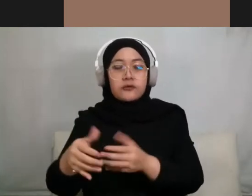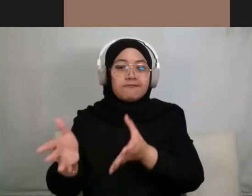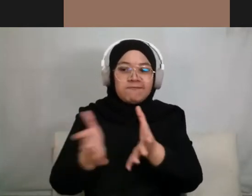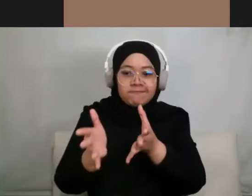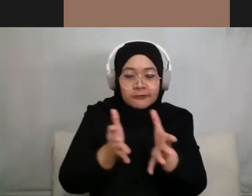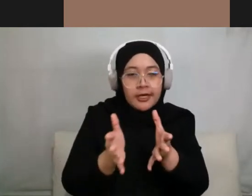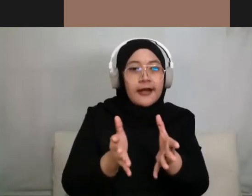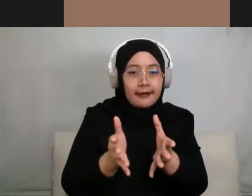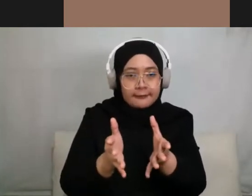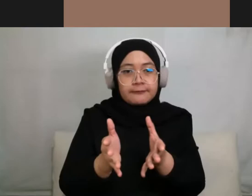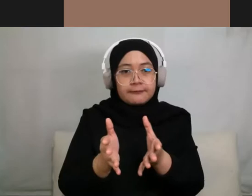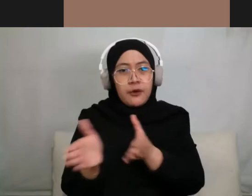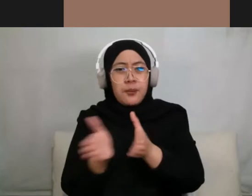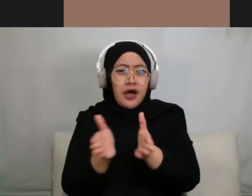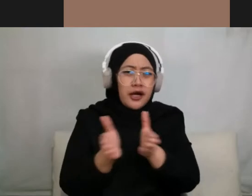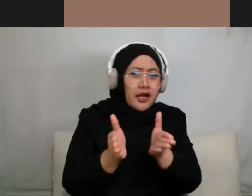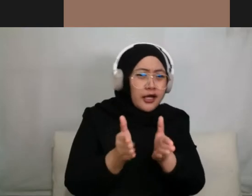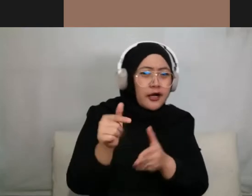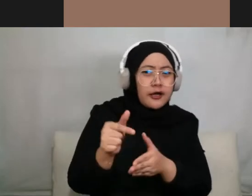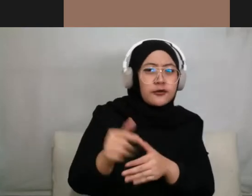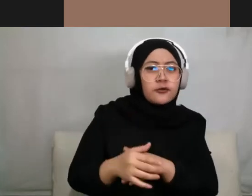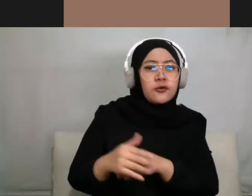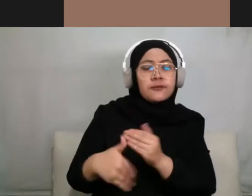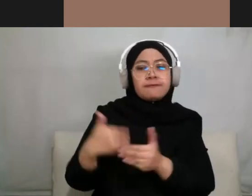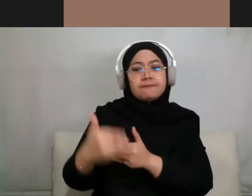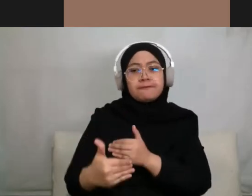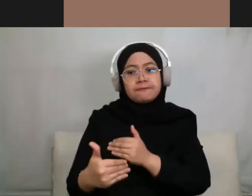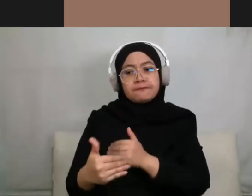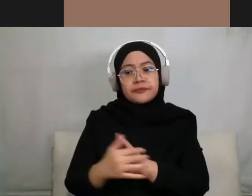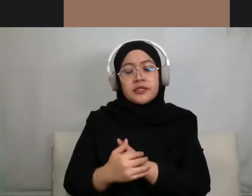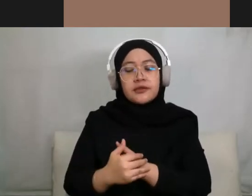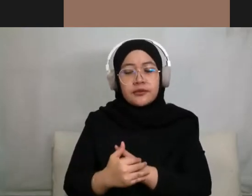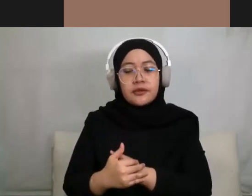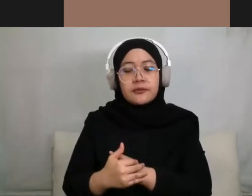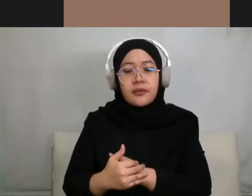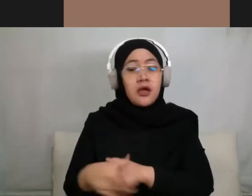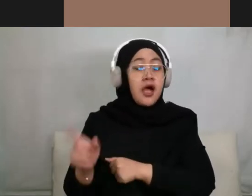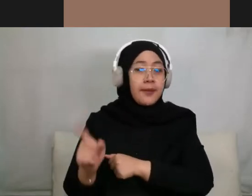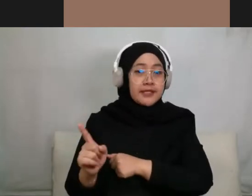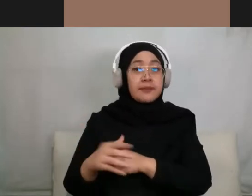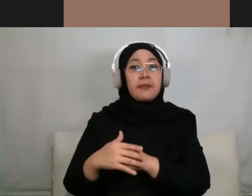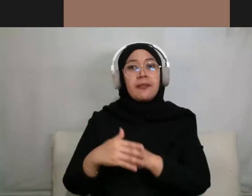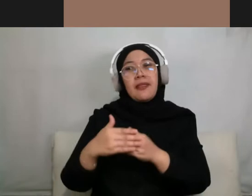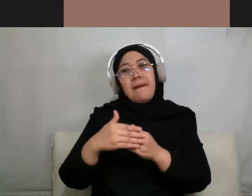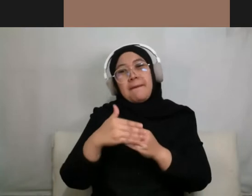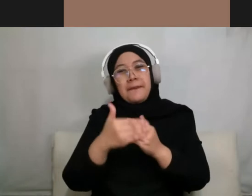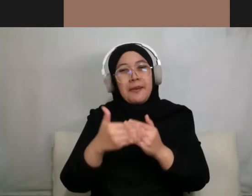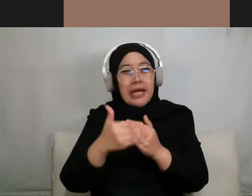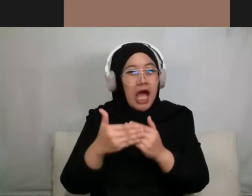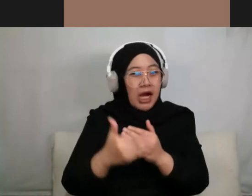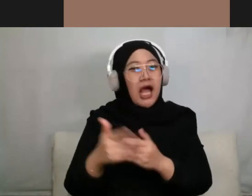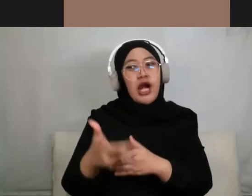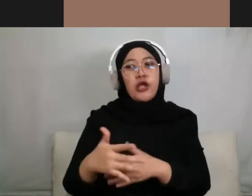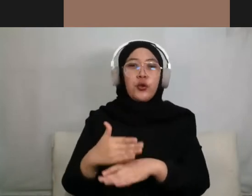or anything. And as preventive maintenance are meant for, to prevent all the mishappening or